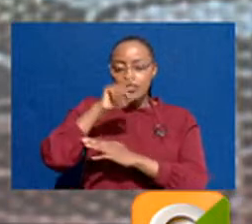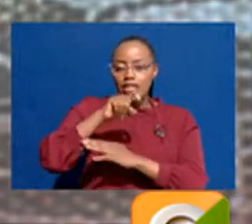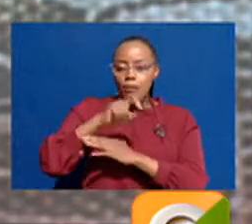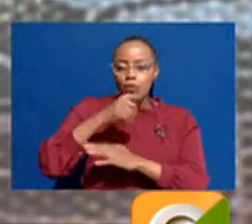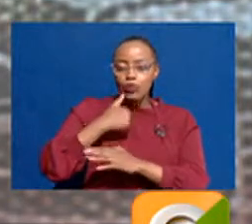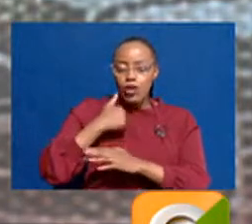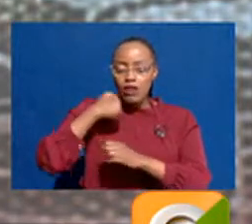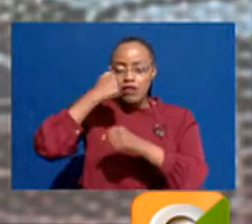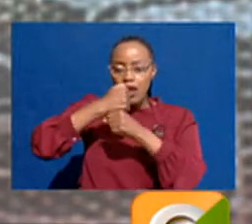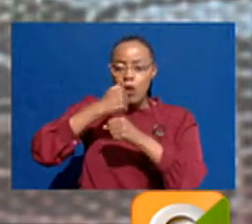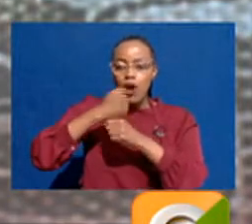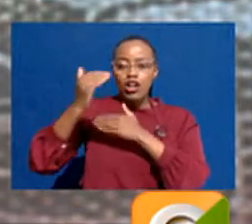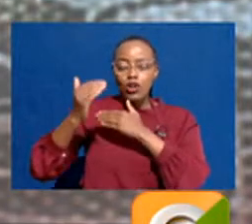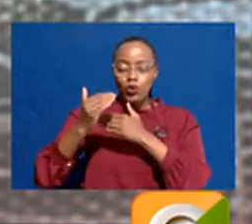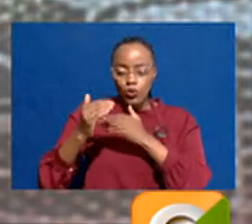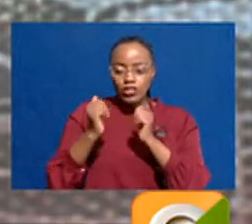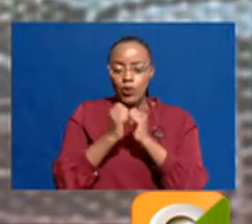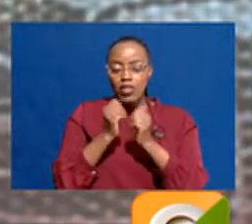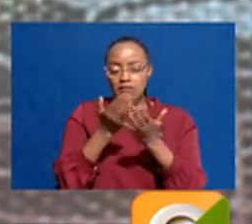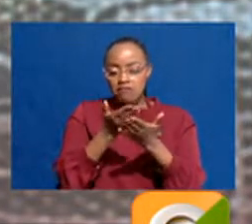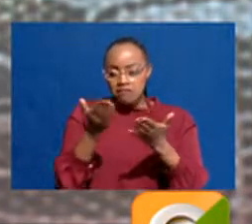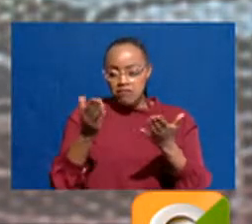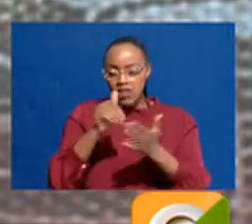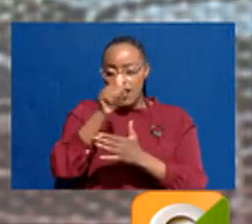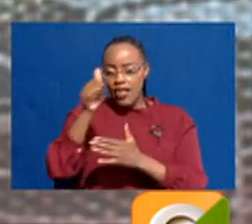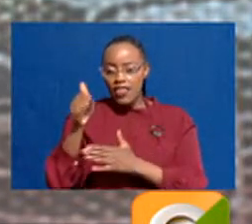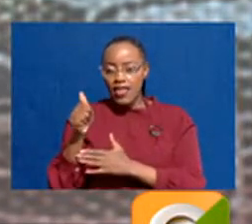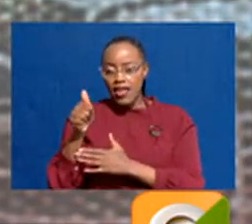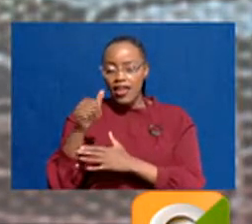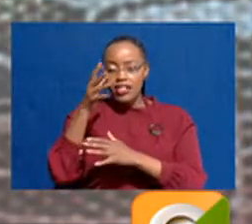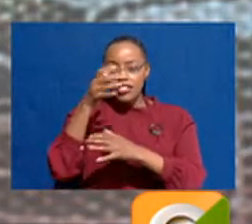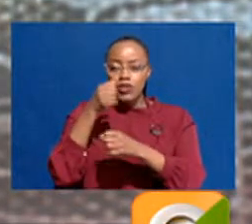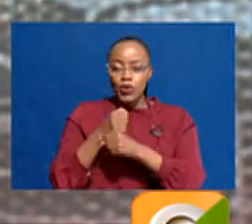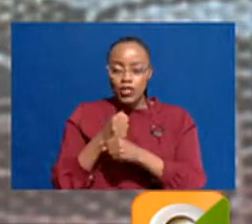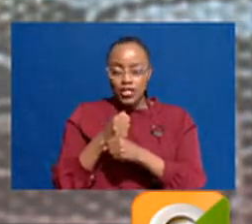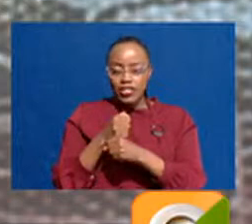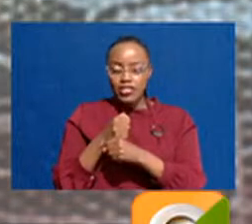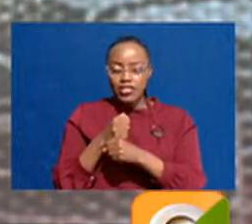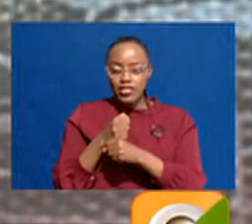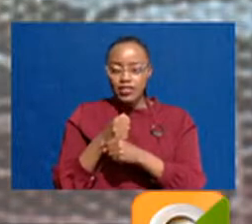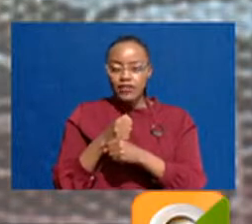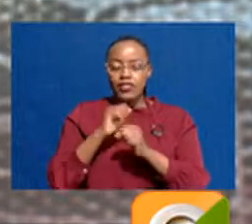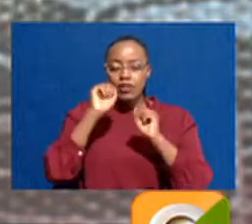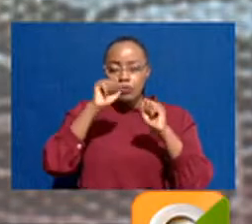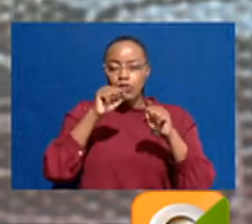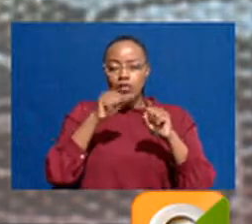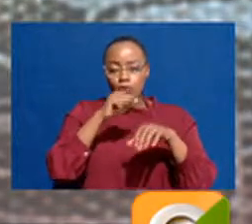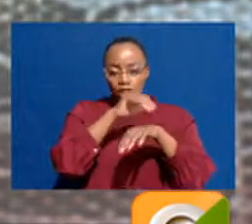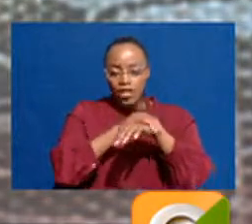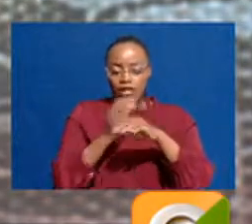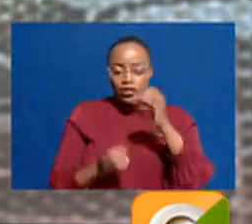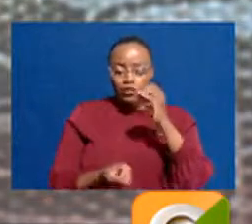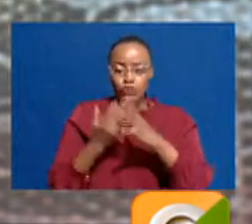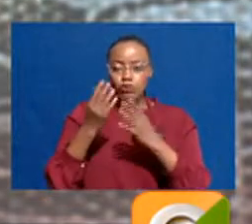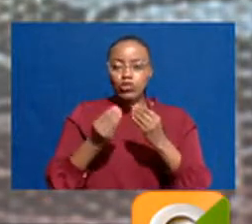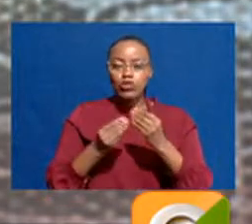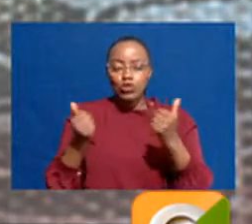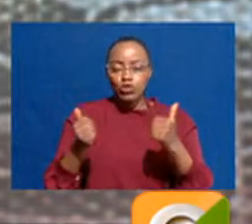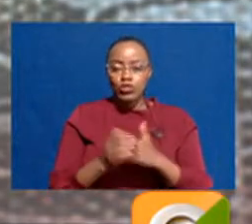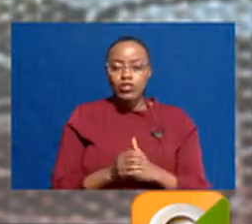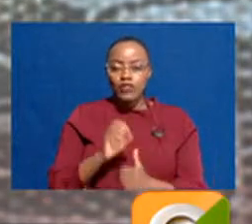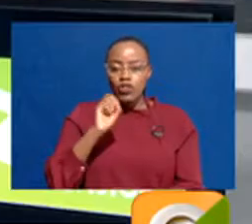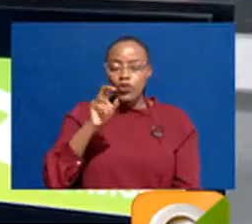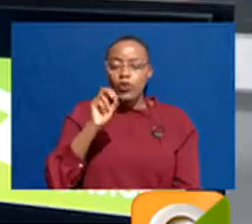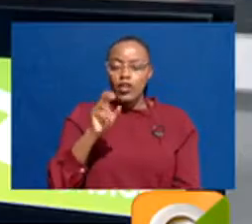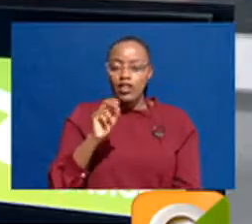we must work closely, okay. With other stakeholders, mm-hmm. to come up with a solution. Okay. Yes.